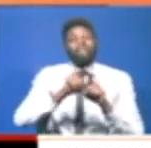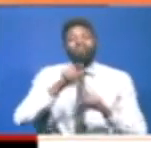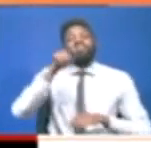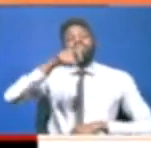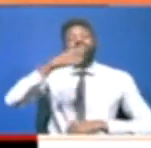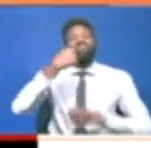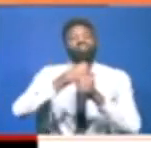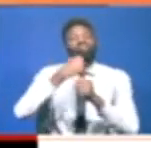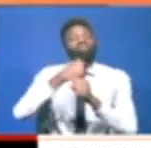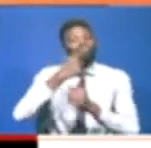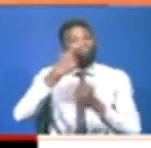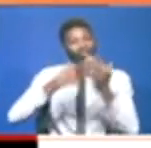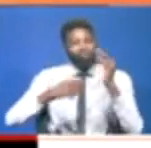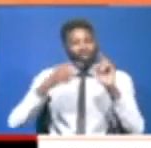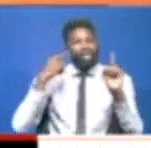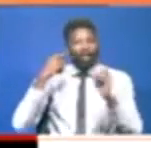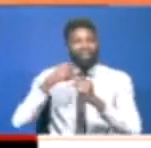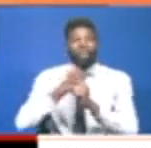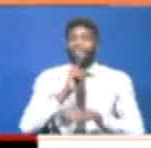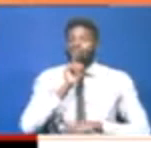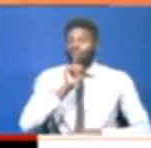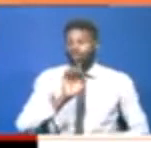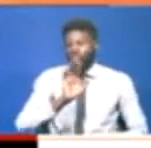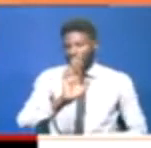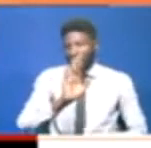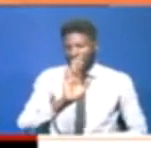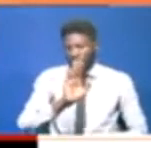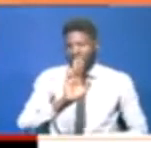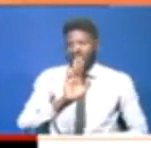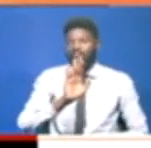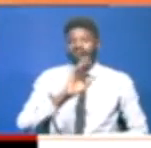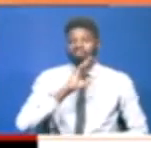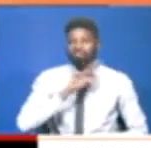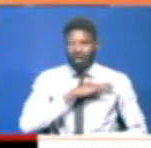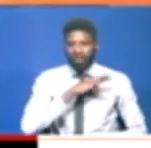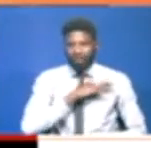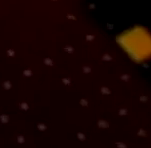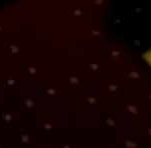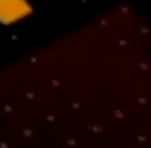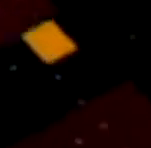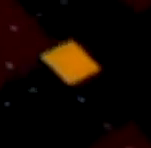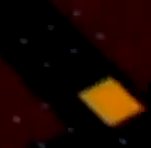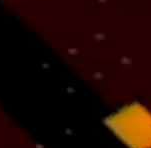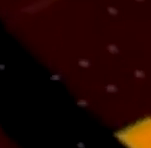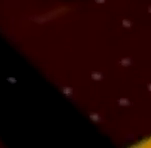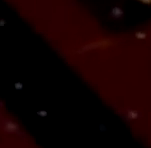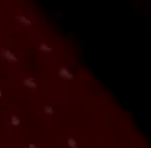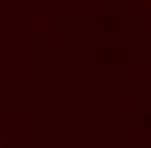in a bid to ensure that you maximize on the returns around pension.